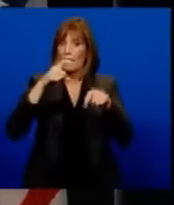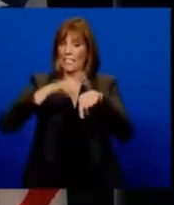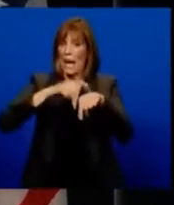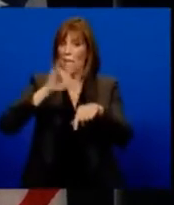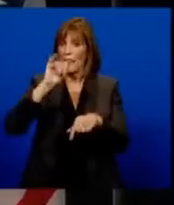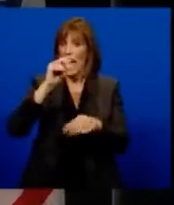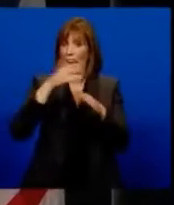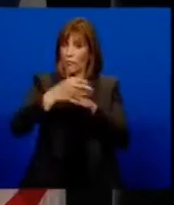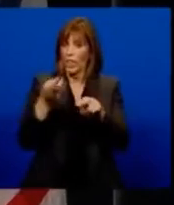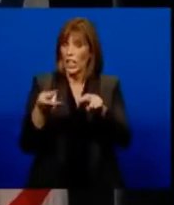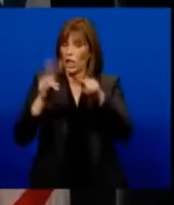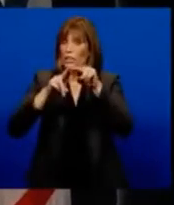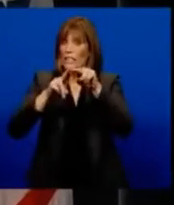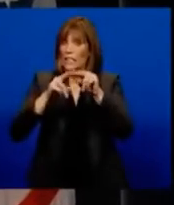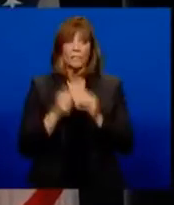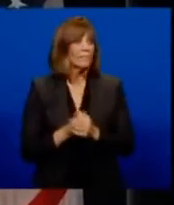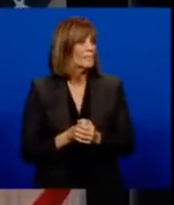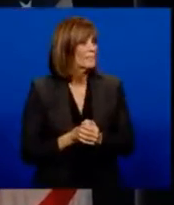follows some of the increase.